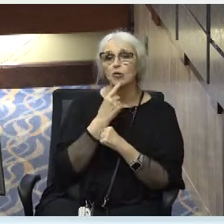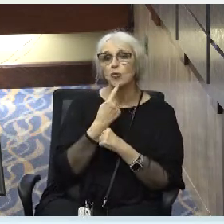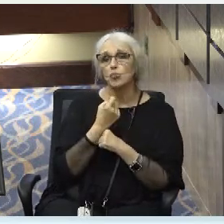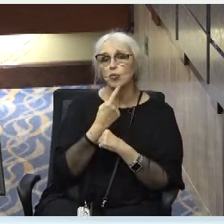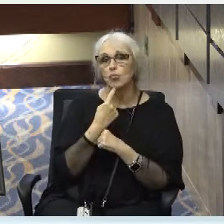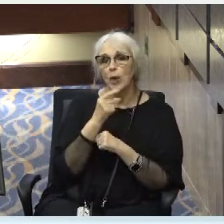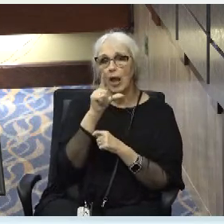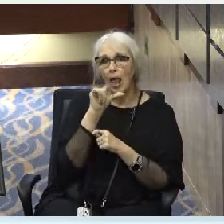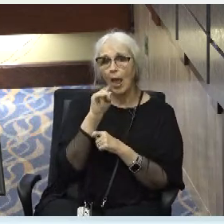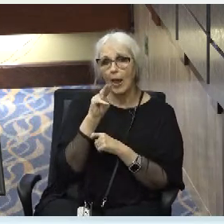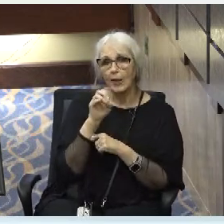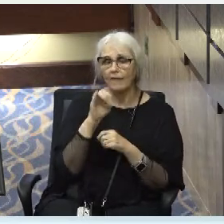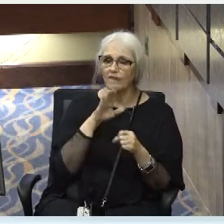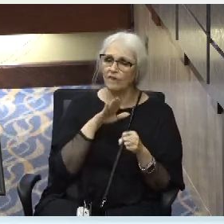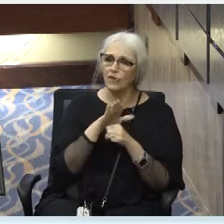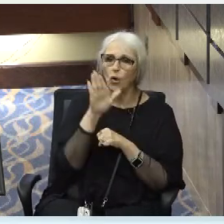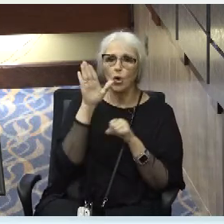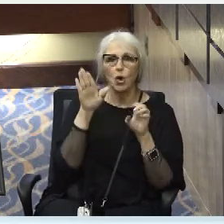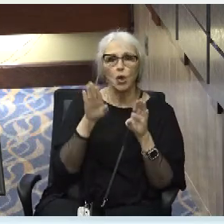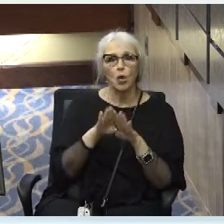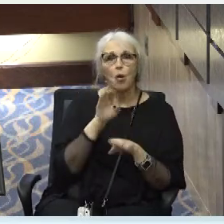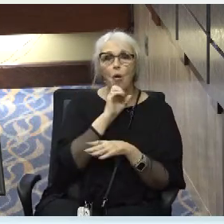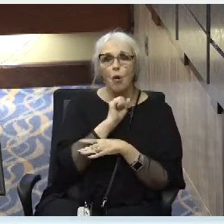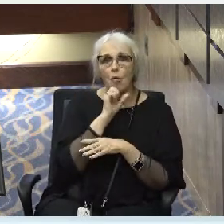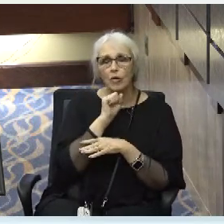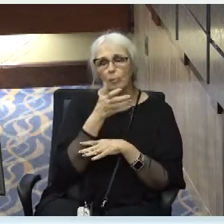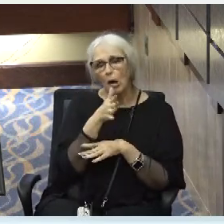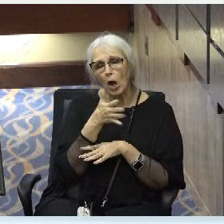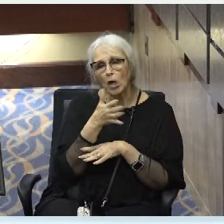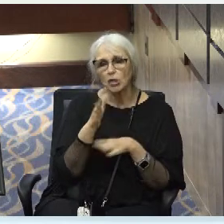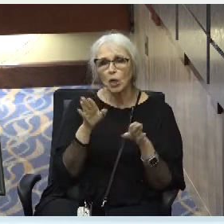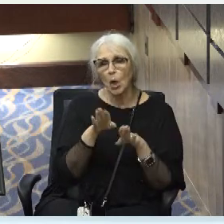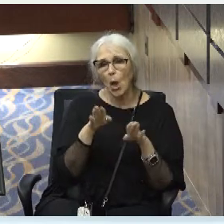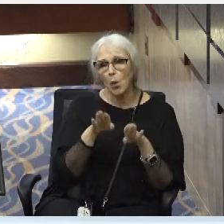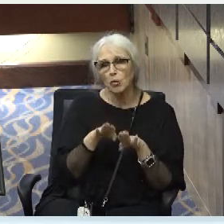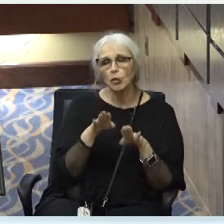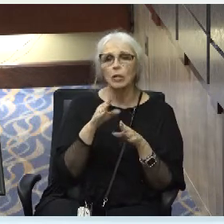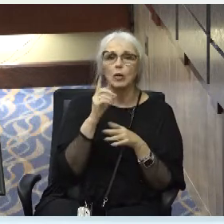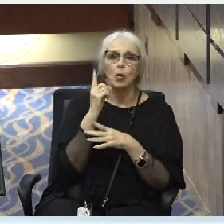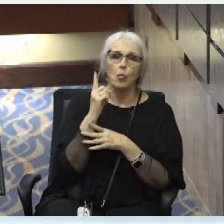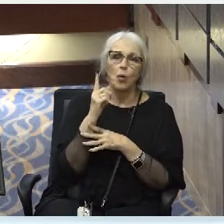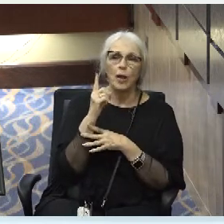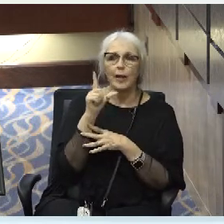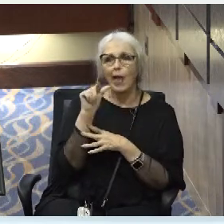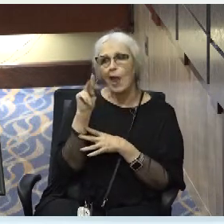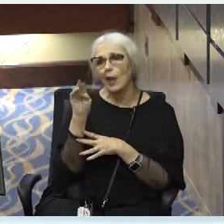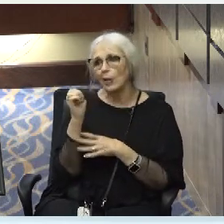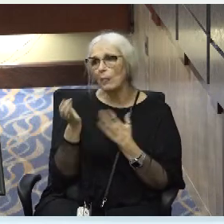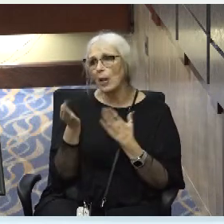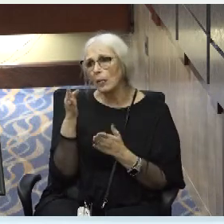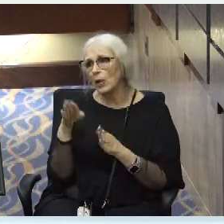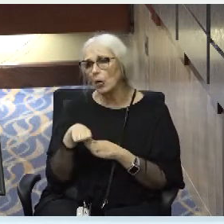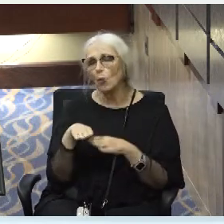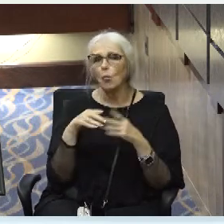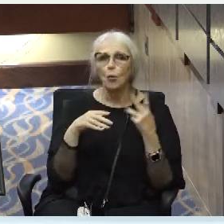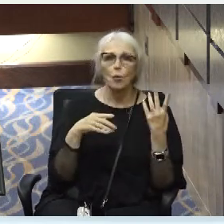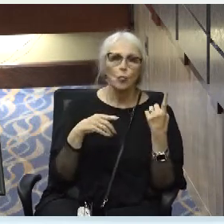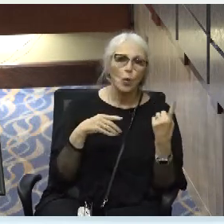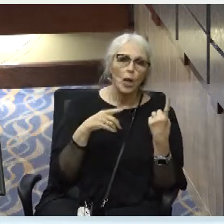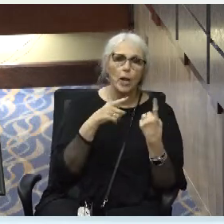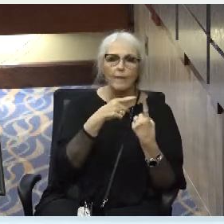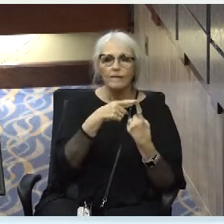are full closures, the orange lines are partial closures, so one lane might be closed or one of 4 lanes might be